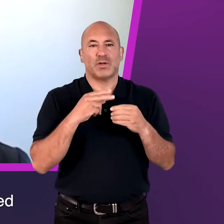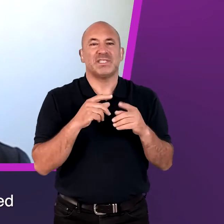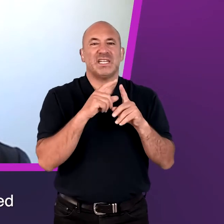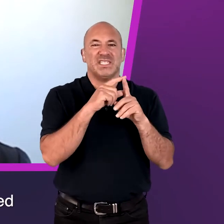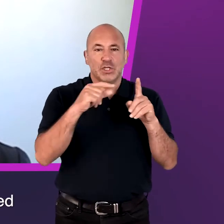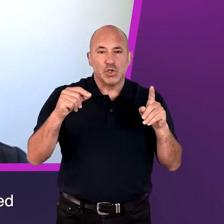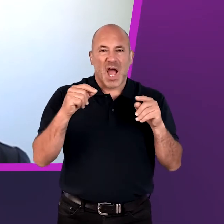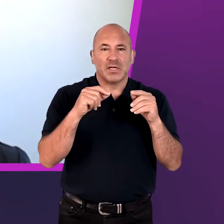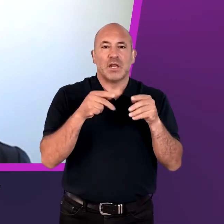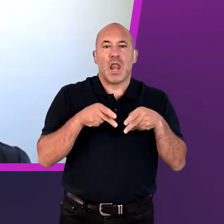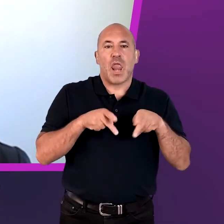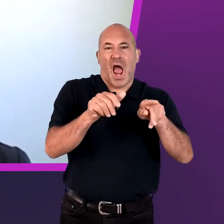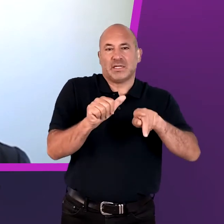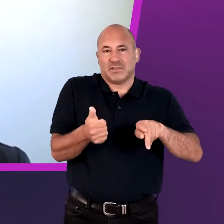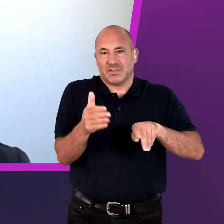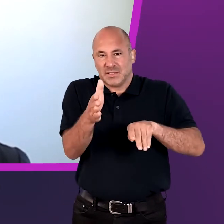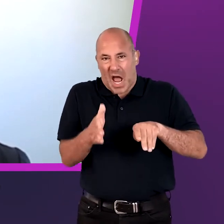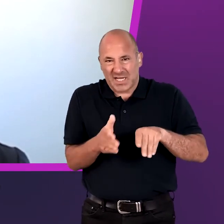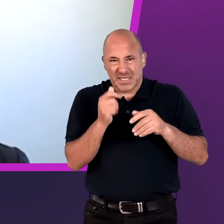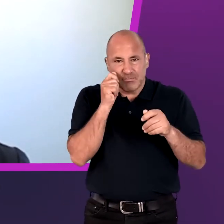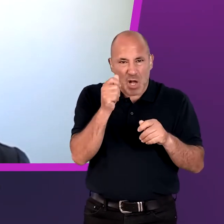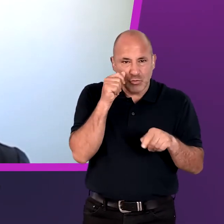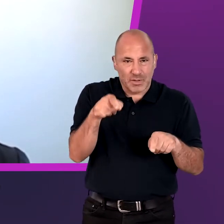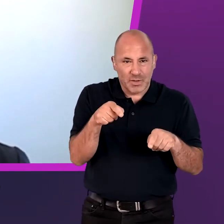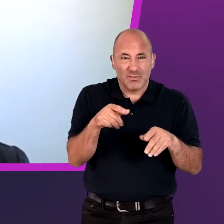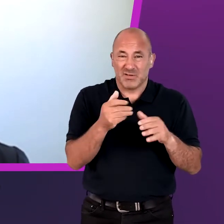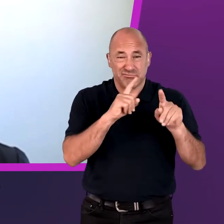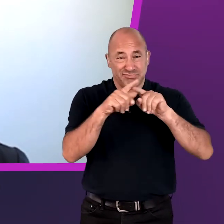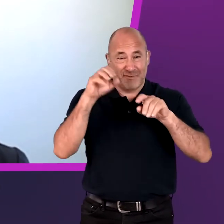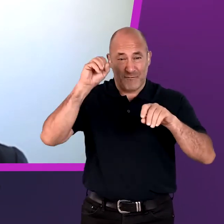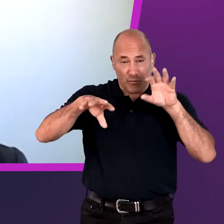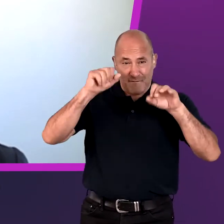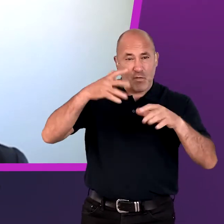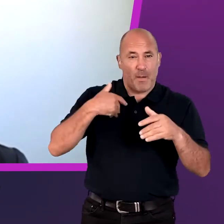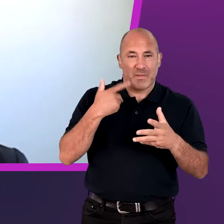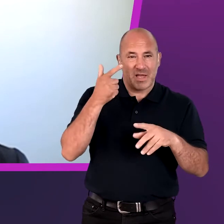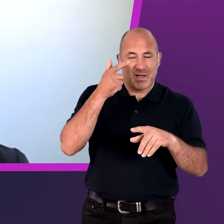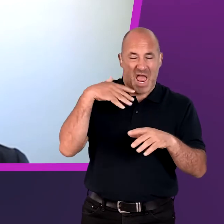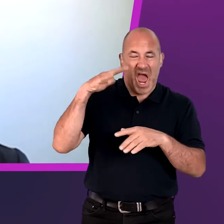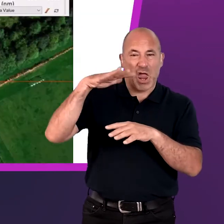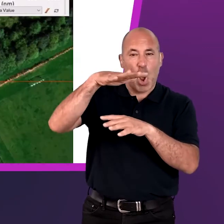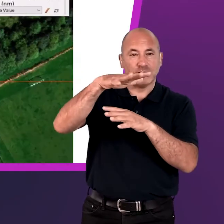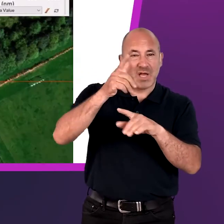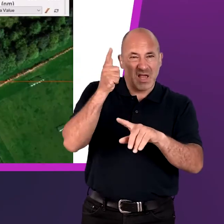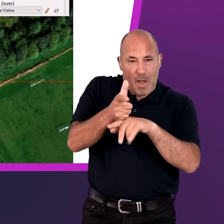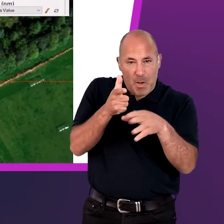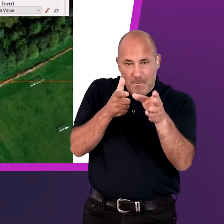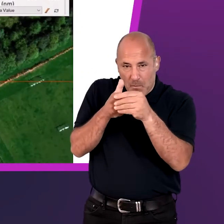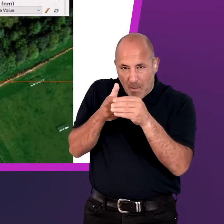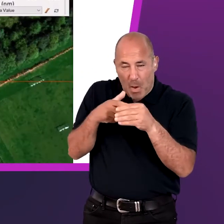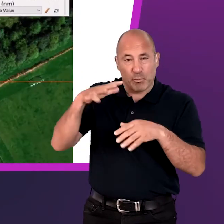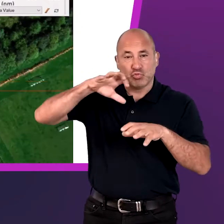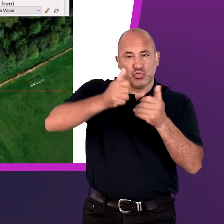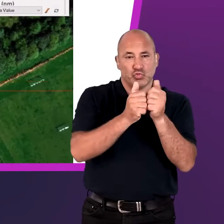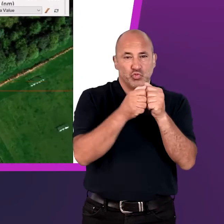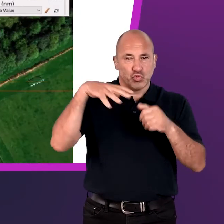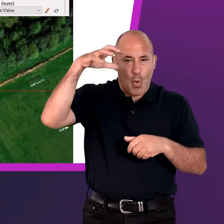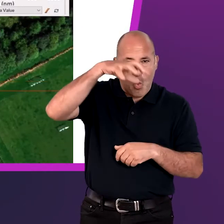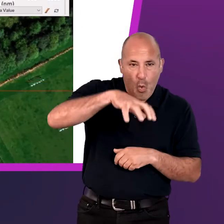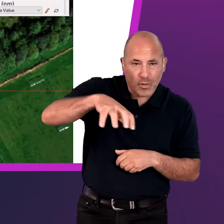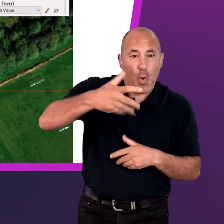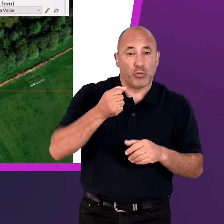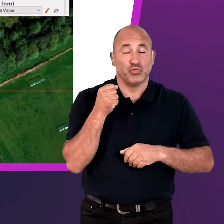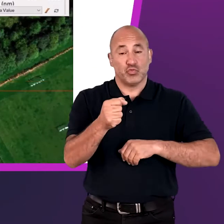a system called digitised line-side inspection that uses different types of images, taken from cameras